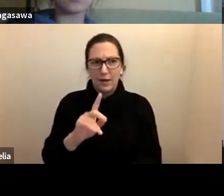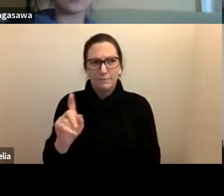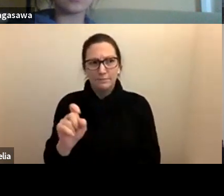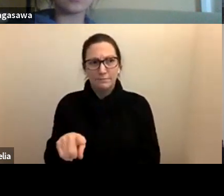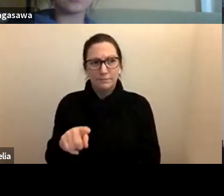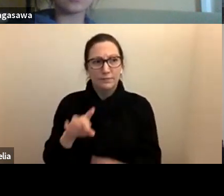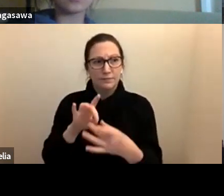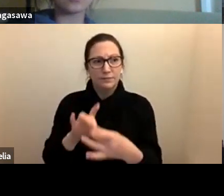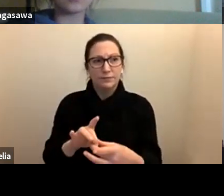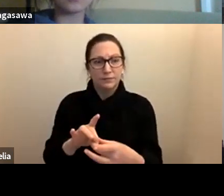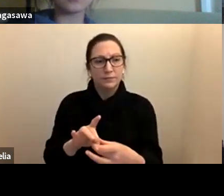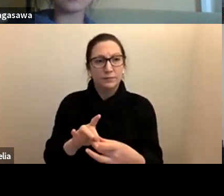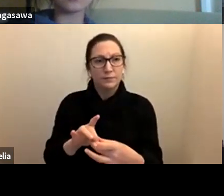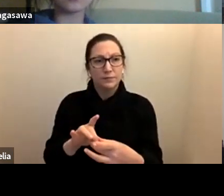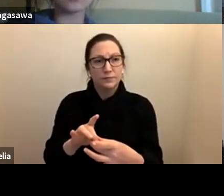Tung.